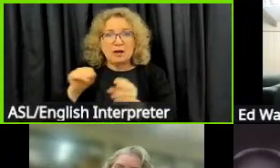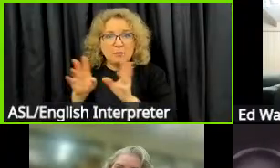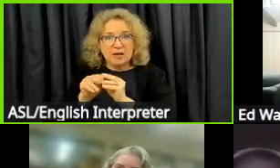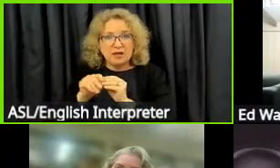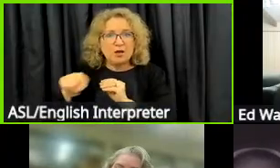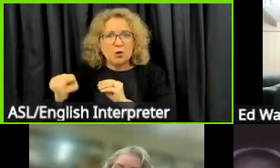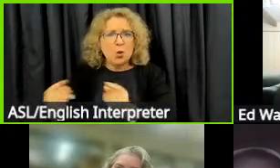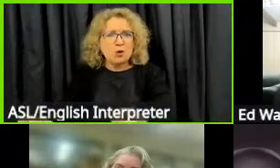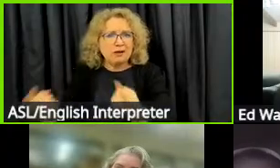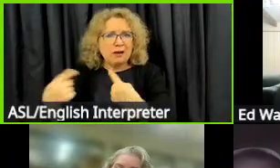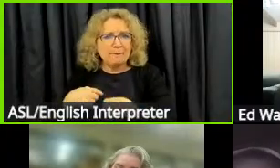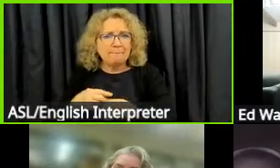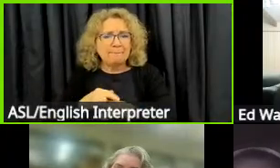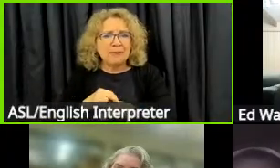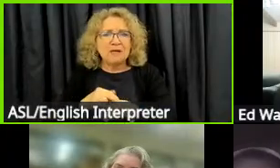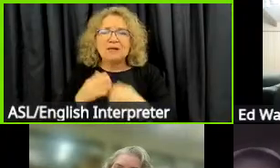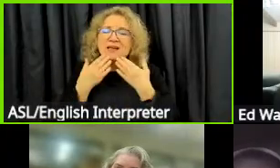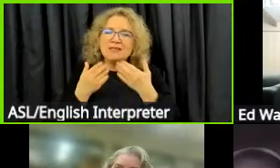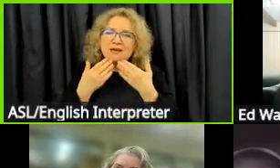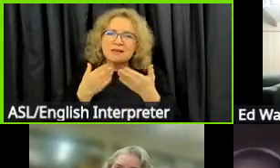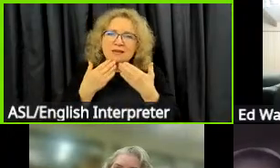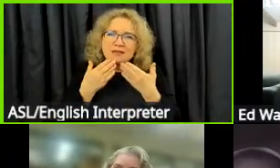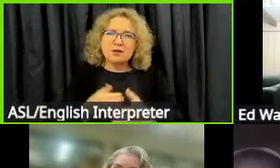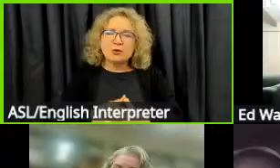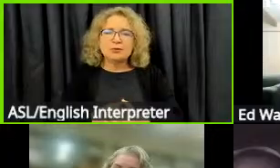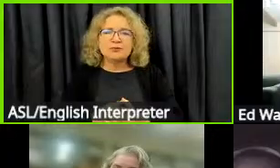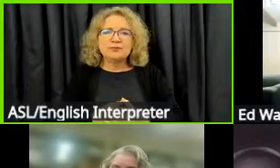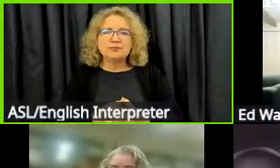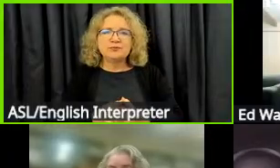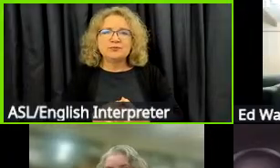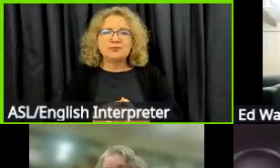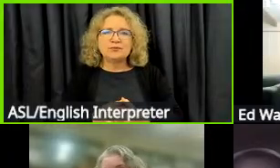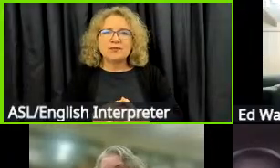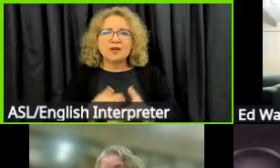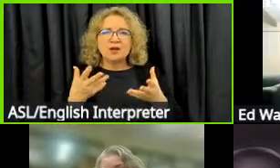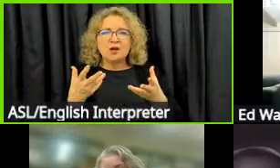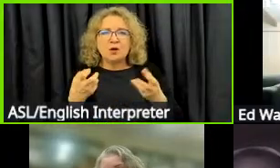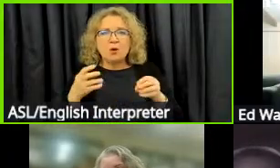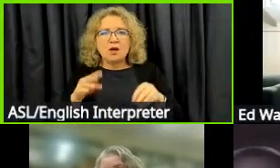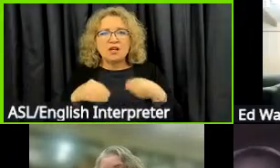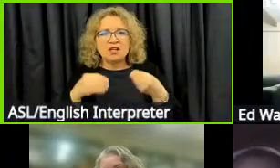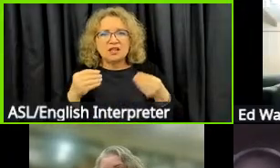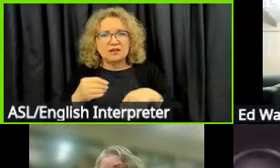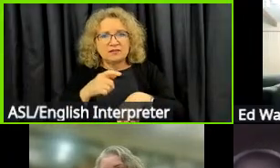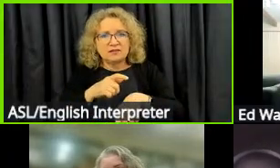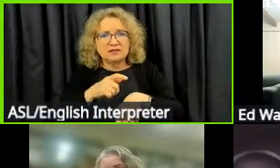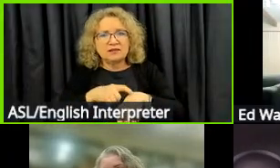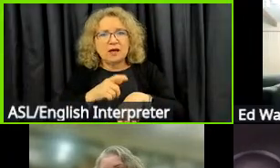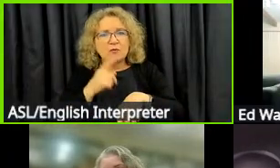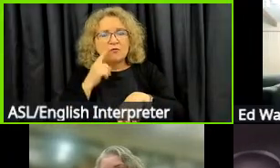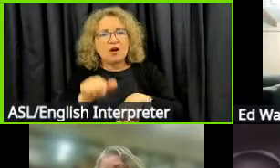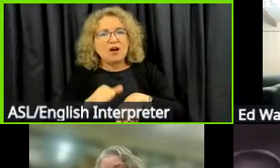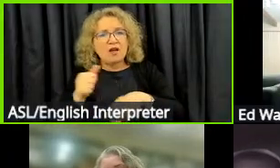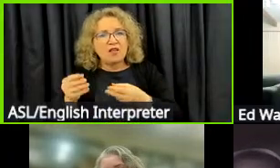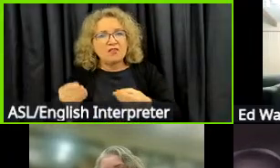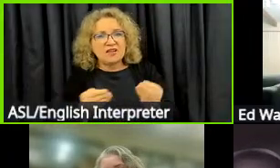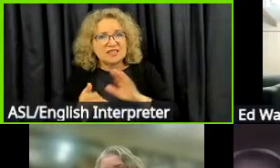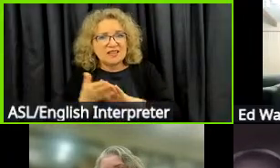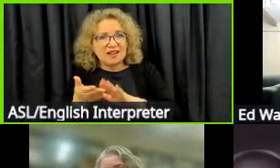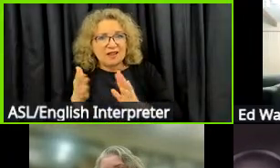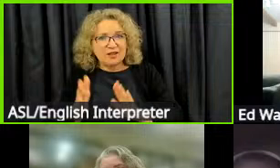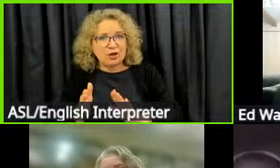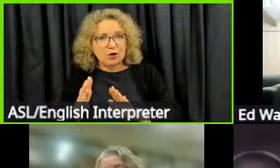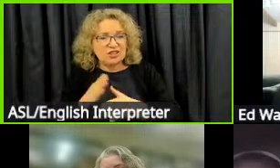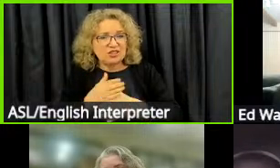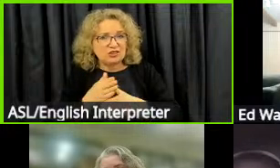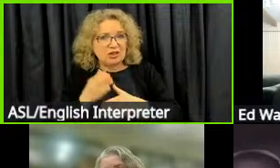wanted to provide space for my other facilitators to just share something, and then we will head into an